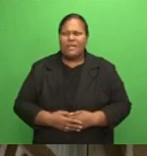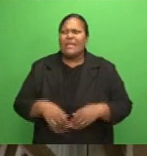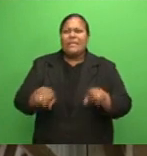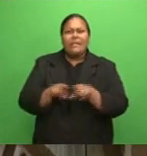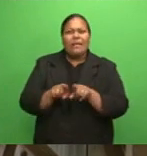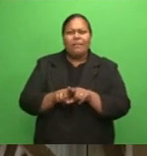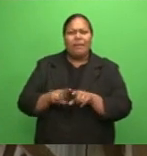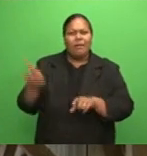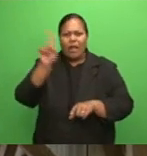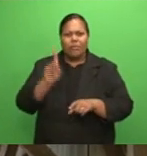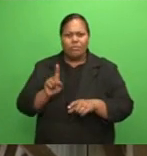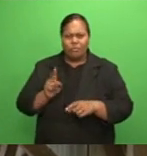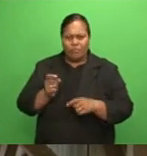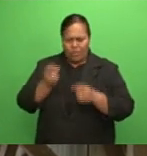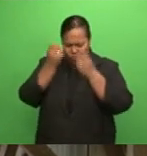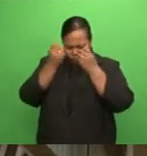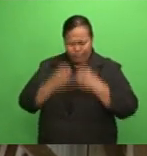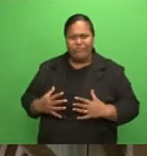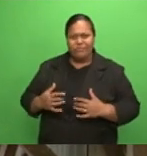through my body.